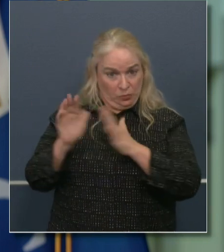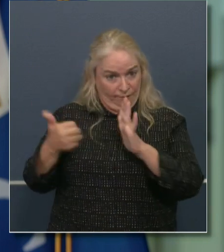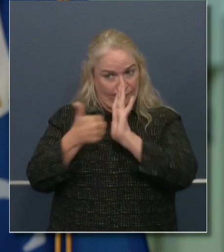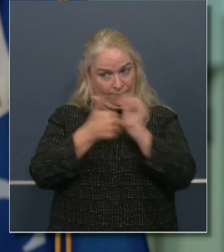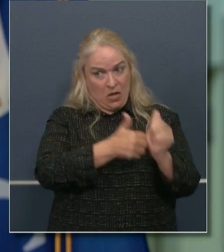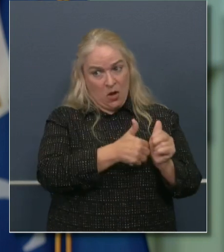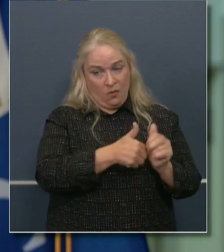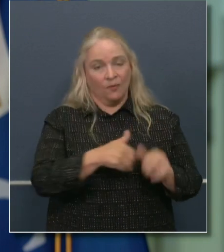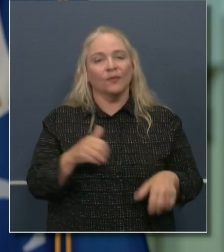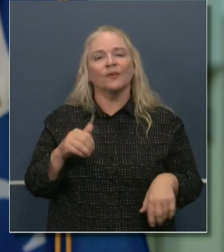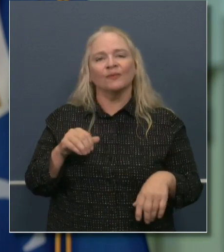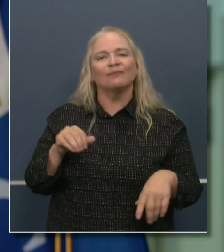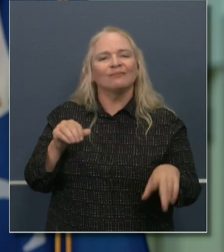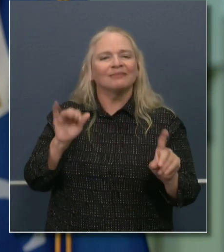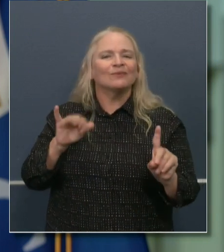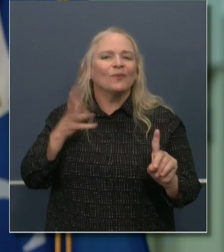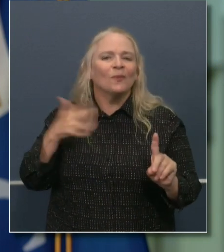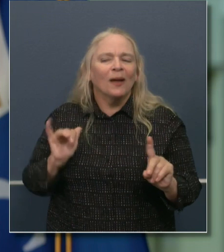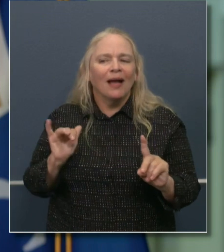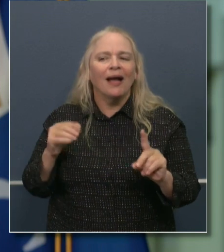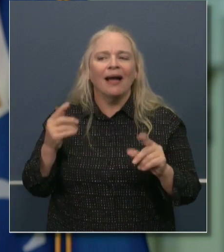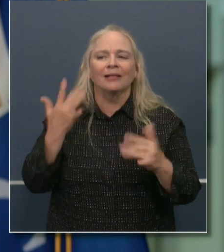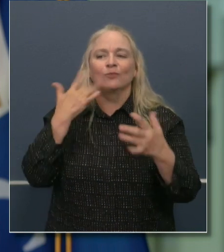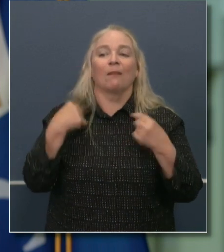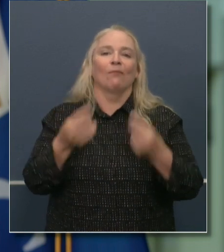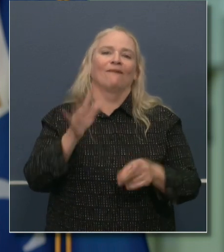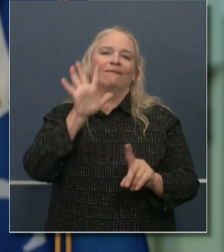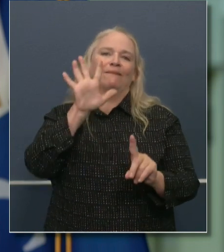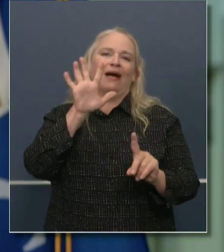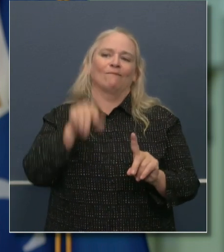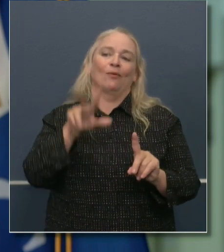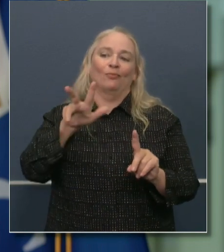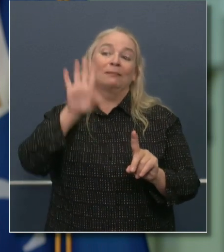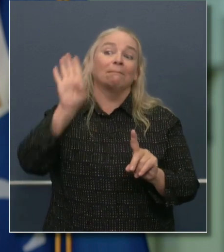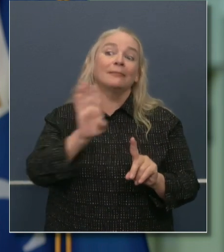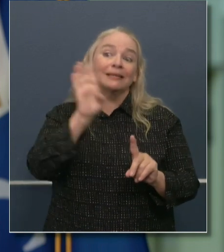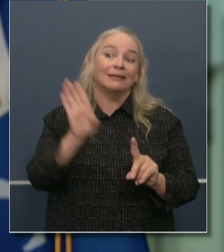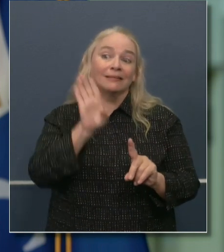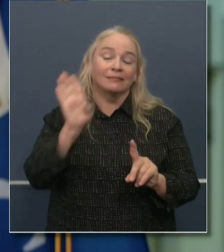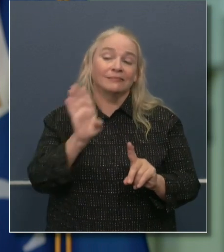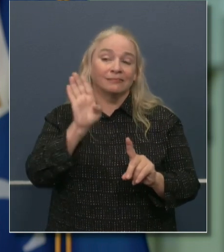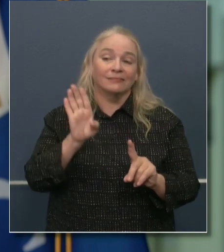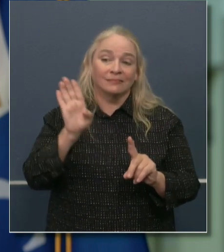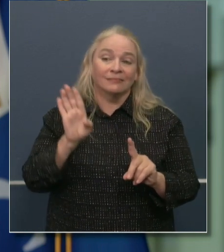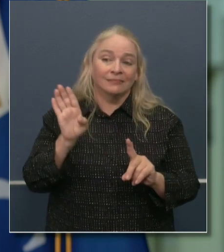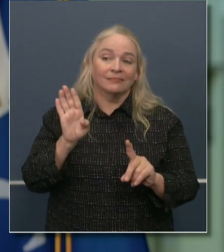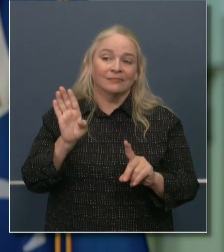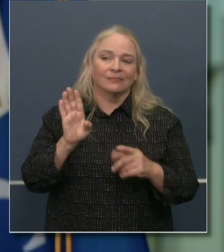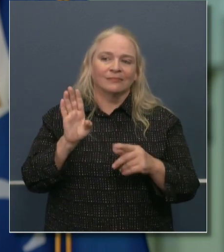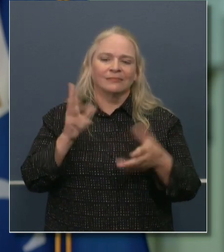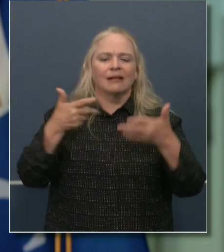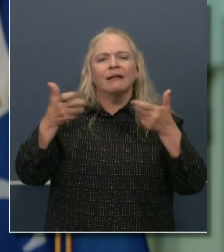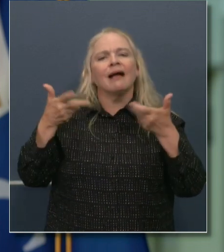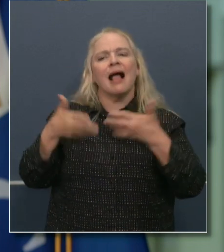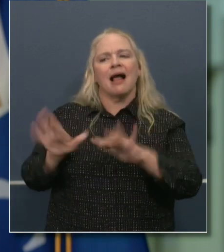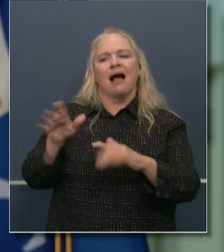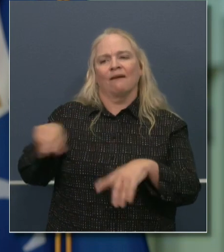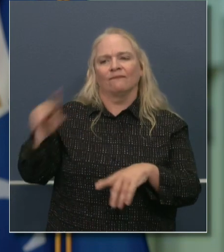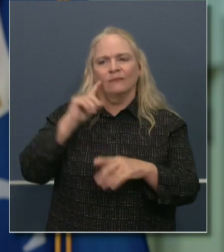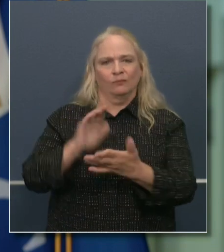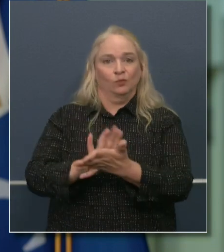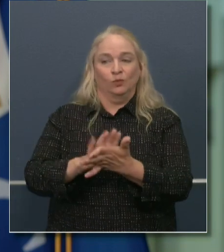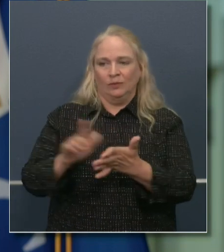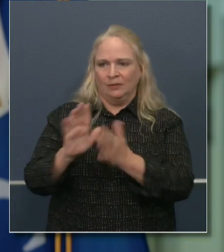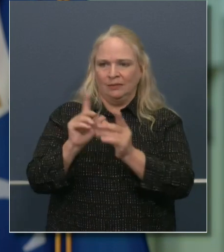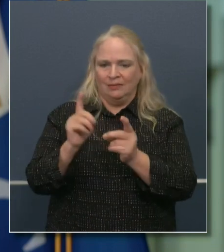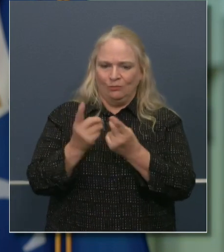up $5.3 billion in this year's budget to allow for the ability to